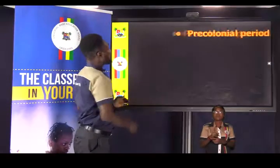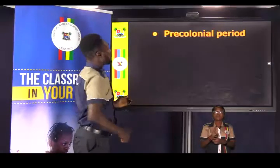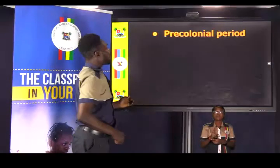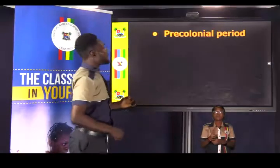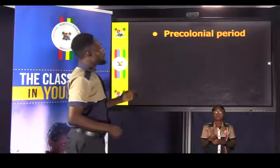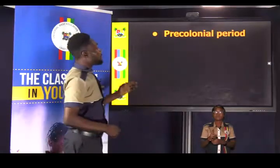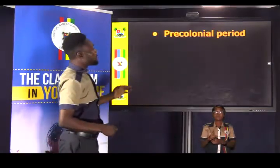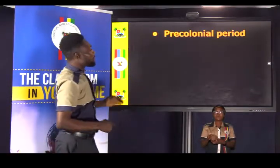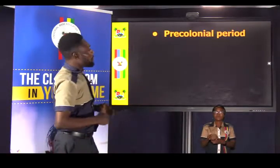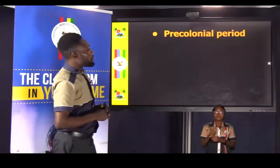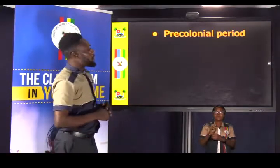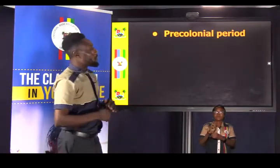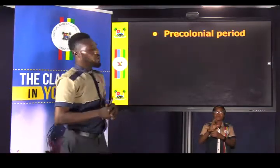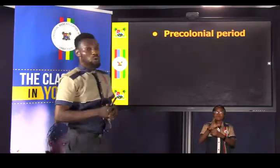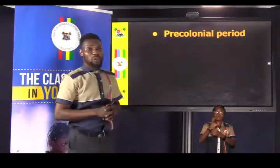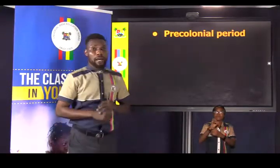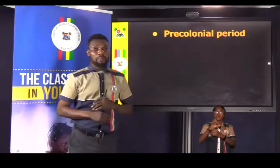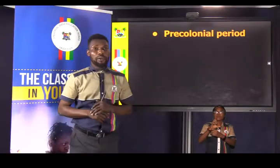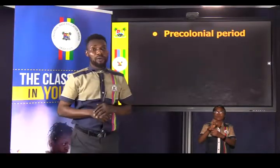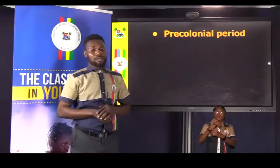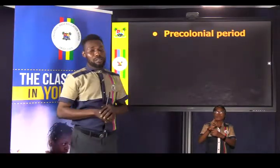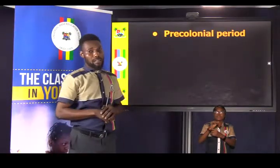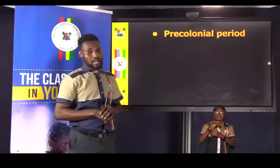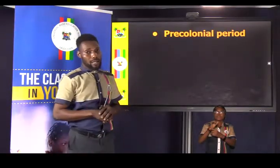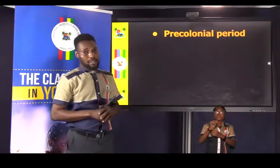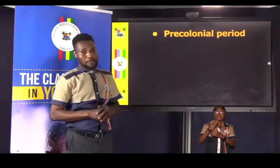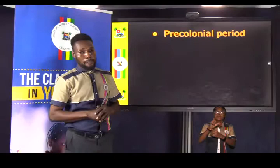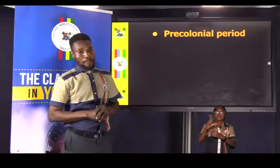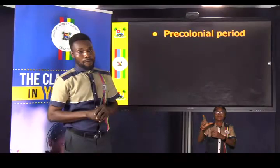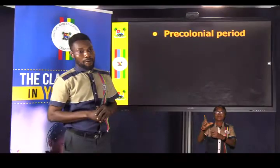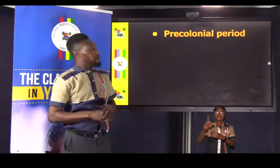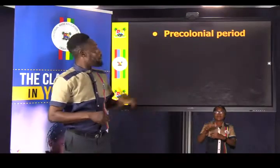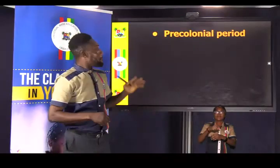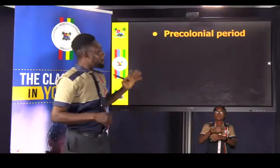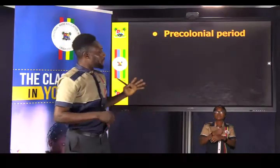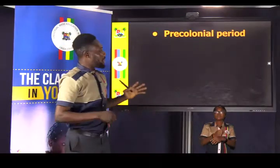one is pre-colonial period. Say that.